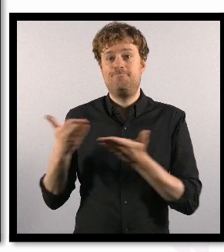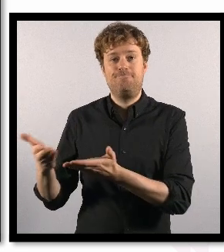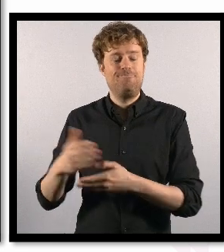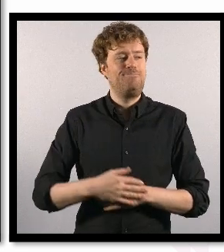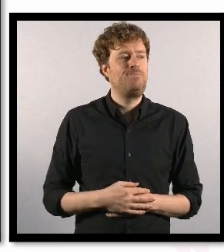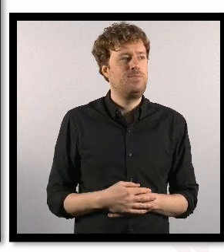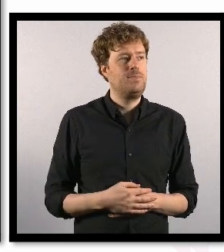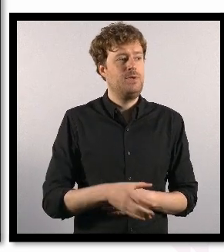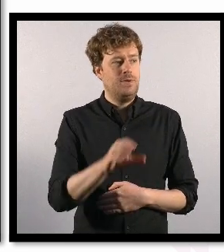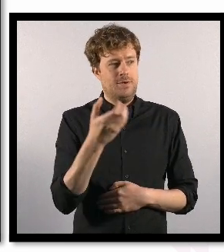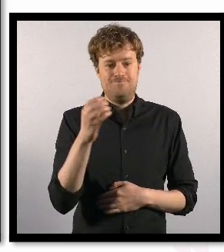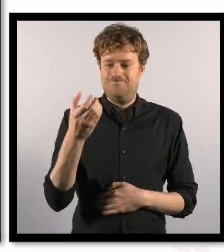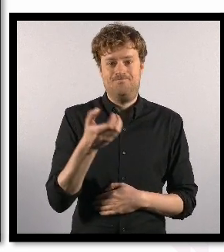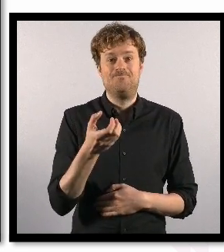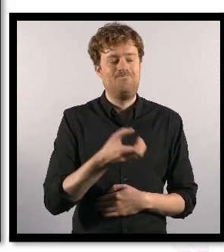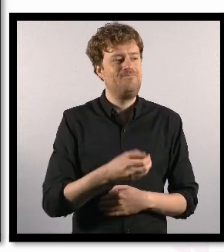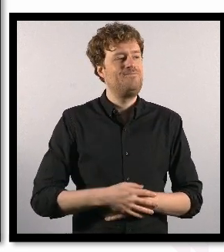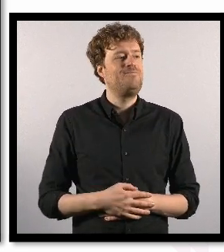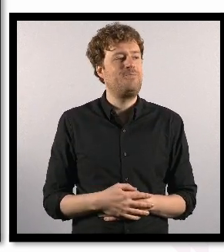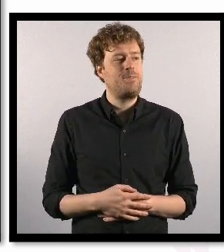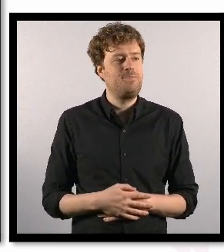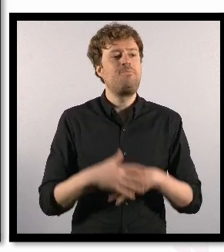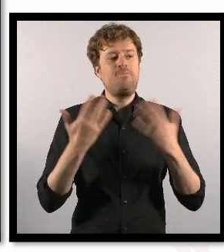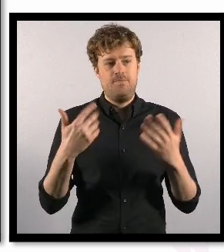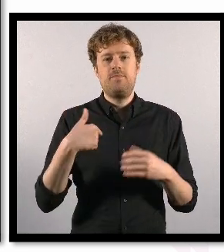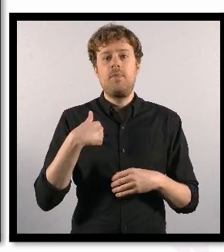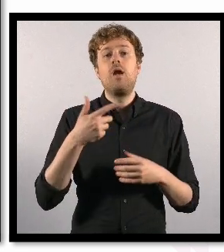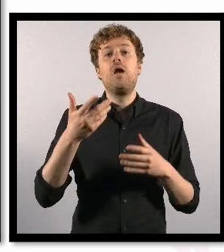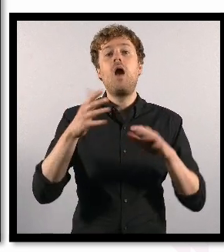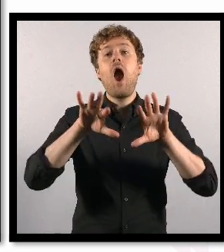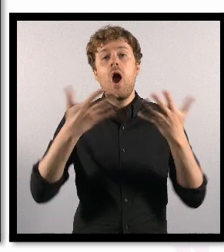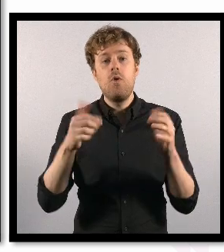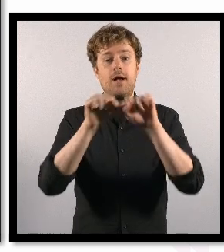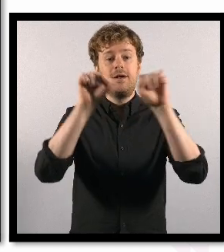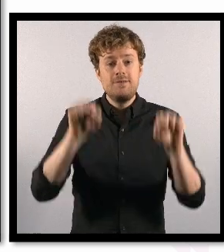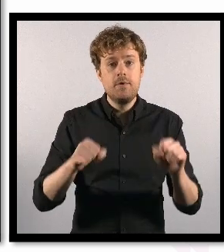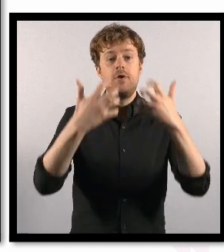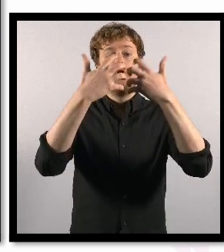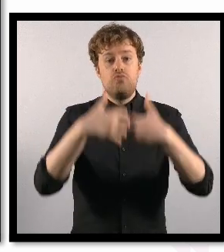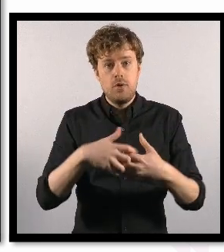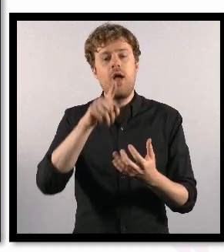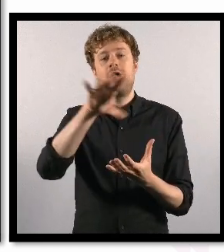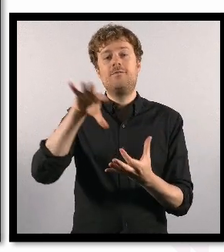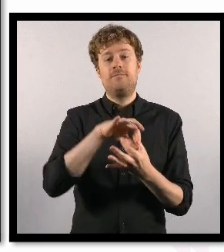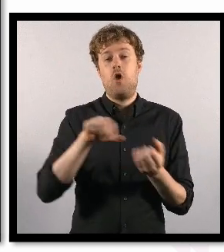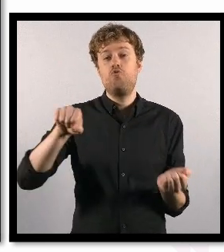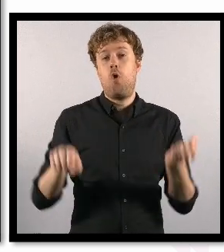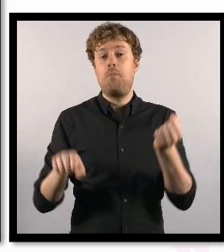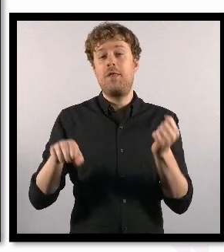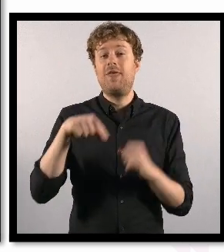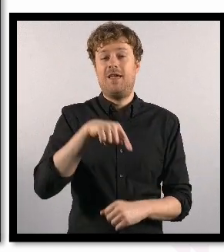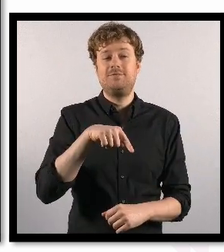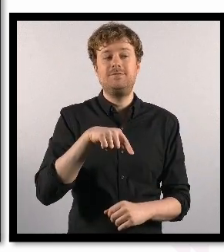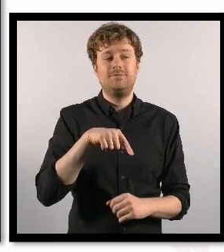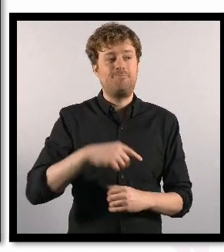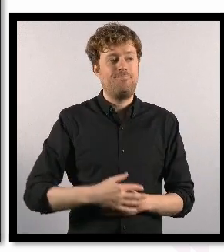get-go, partly because obviously it's going to become a pretty big model and it won't be able to fit on a single GPU, partly because we want to accelerate the development